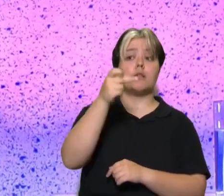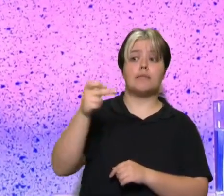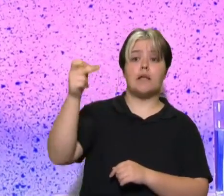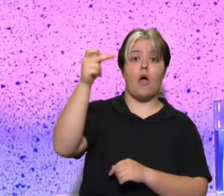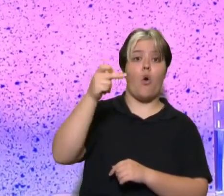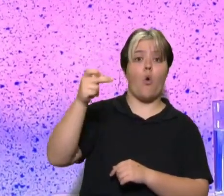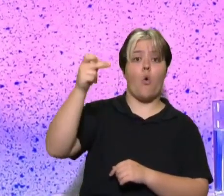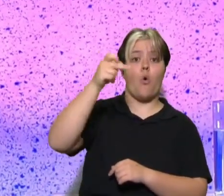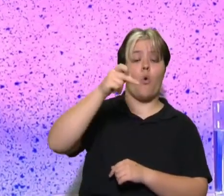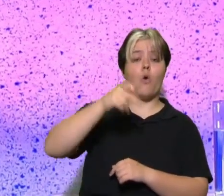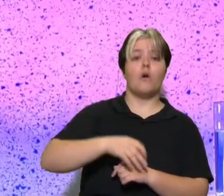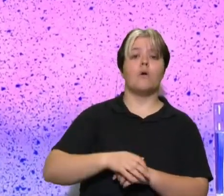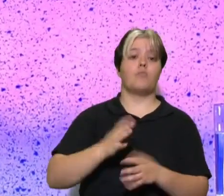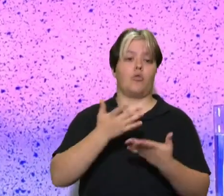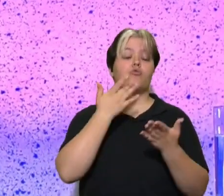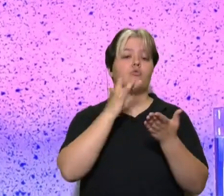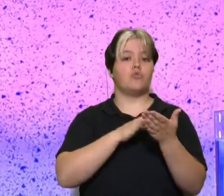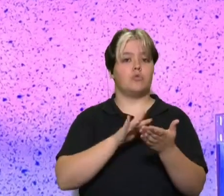from